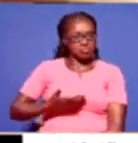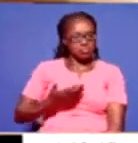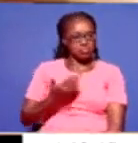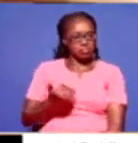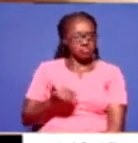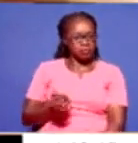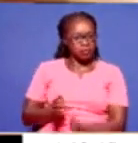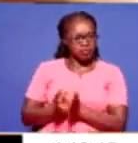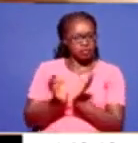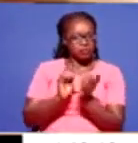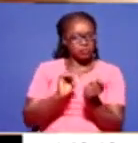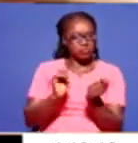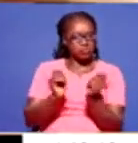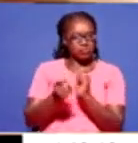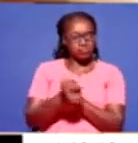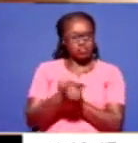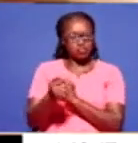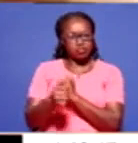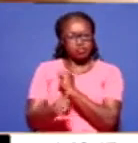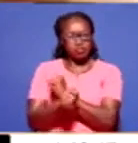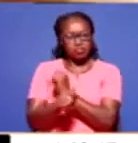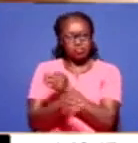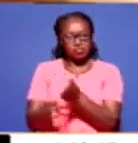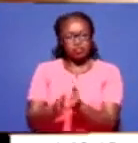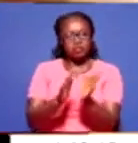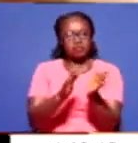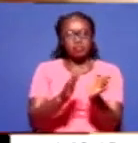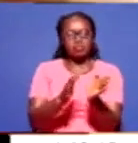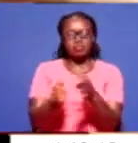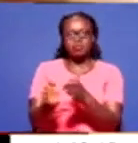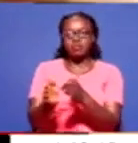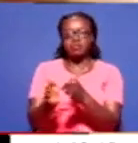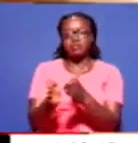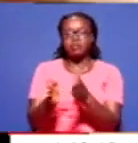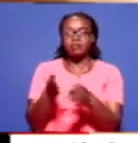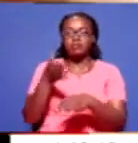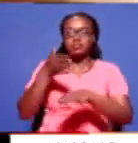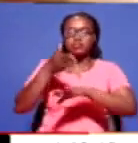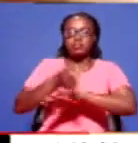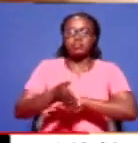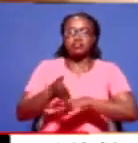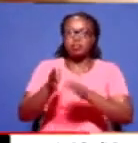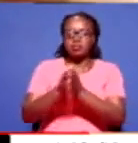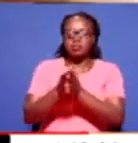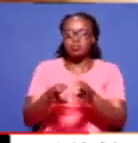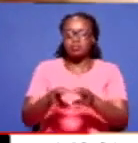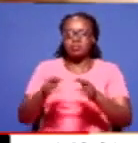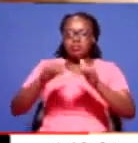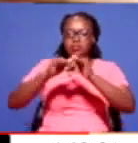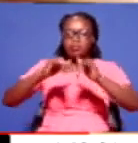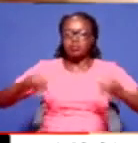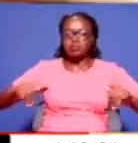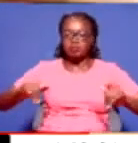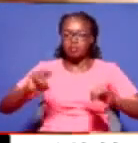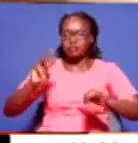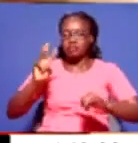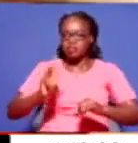to resort to other dangerous alternatives to cross the Kiu River that divides the two